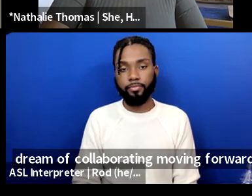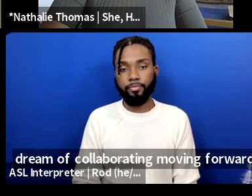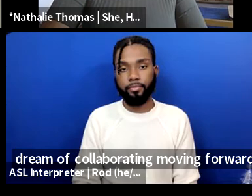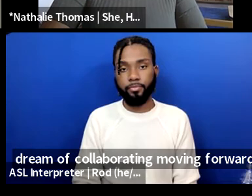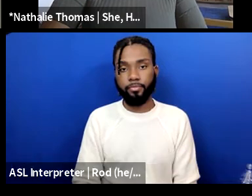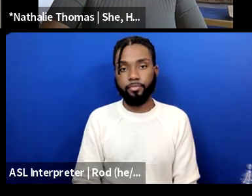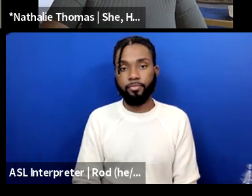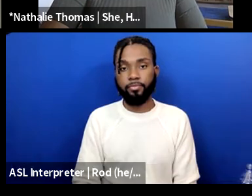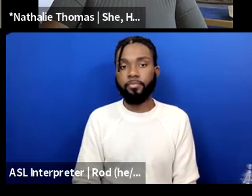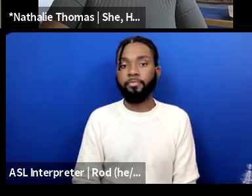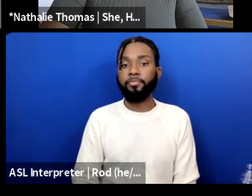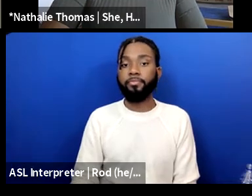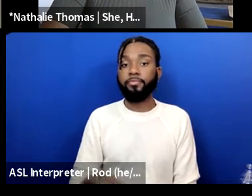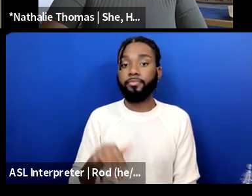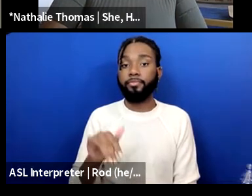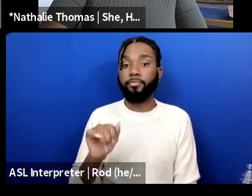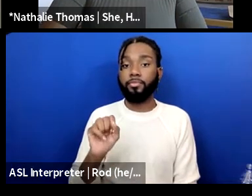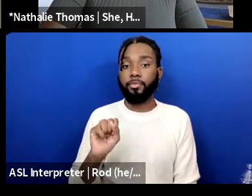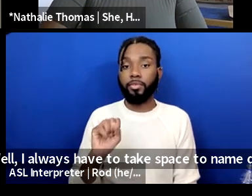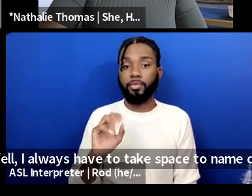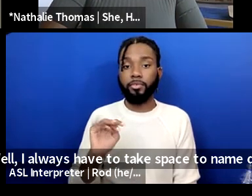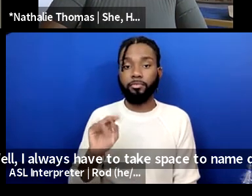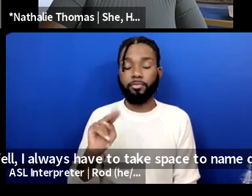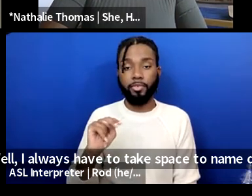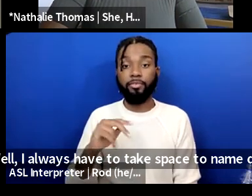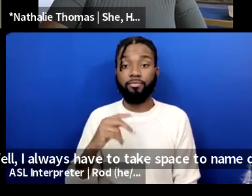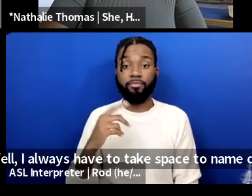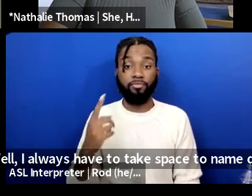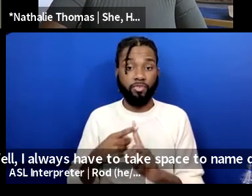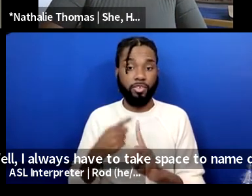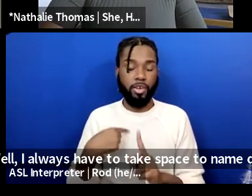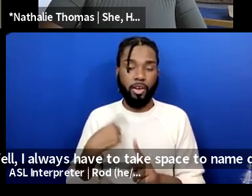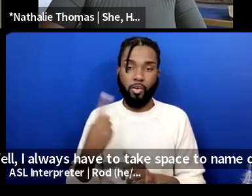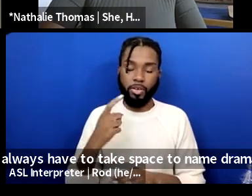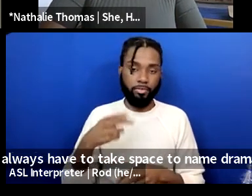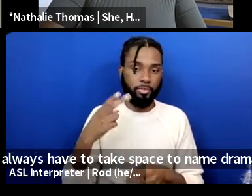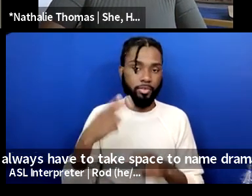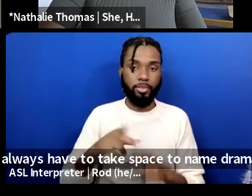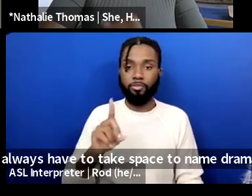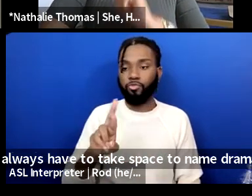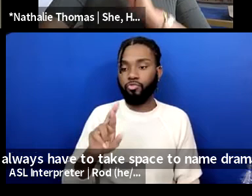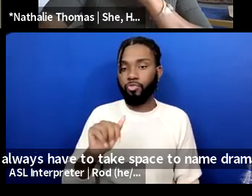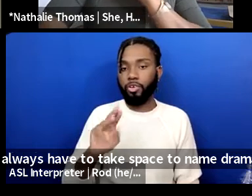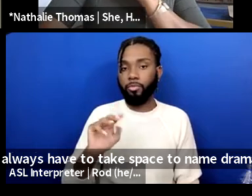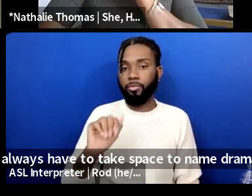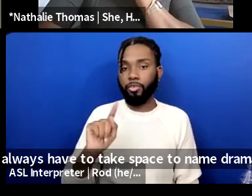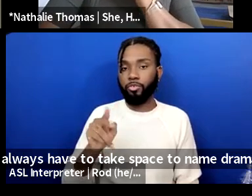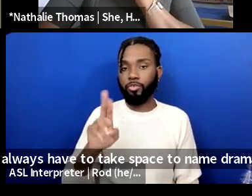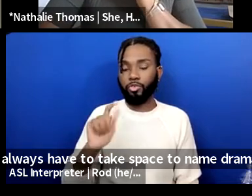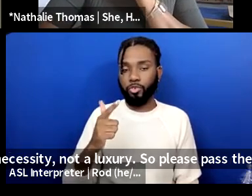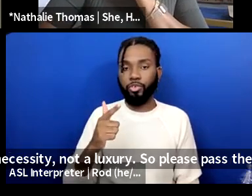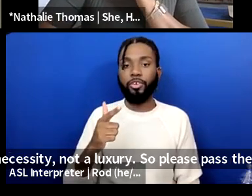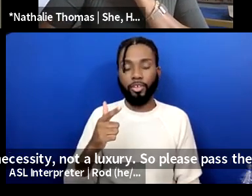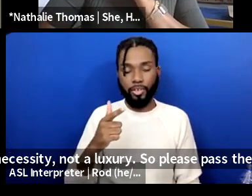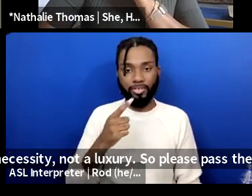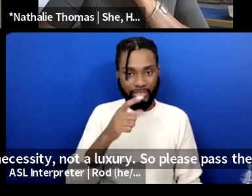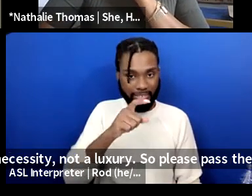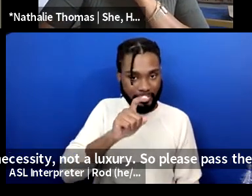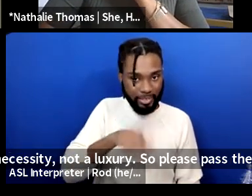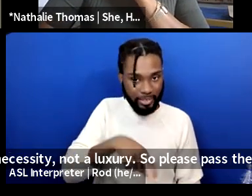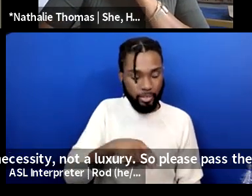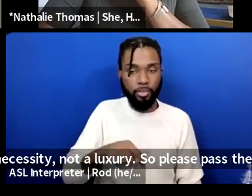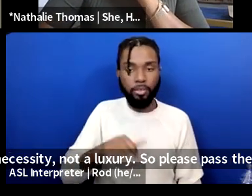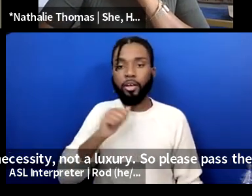Well, I always have to take space to name dramaturgs as a necessity, not a luxury. So please pay us the same as the other designers, thank